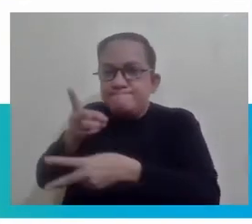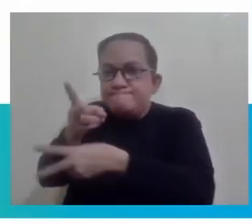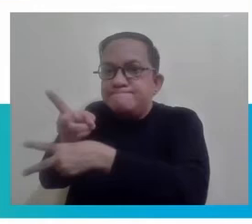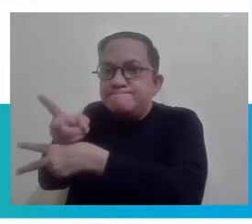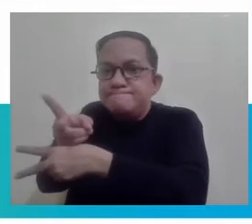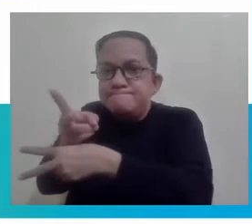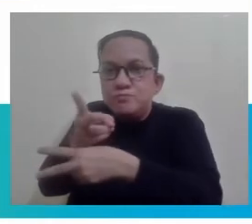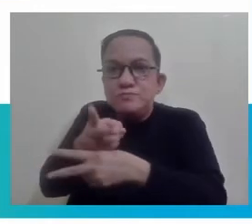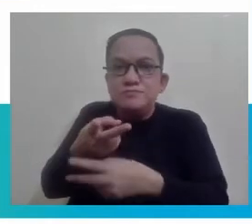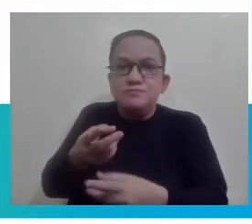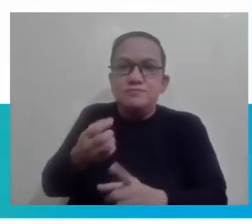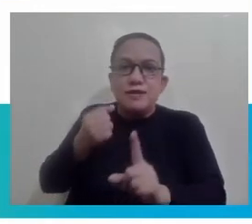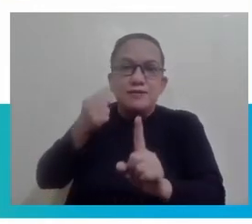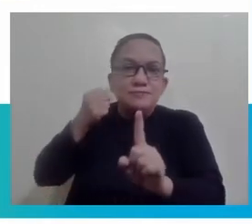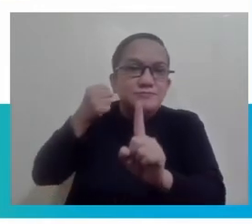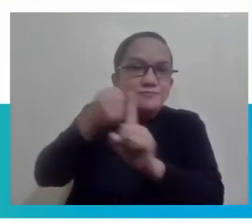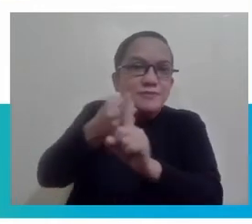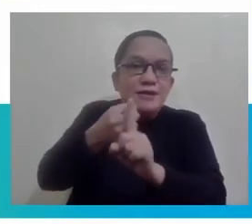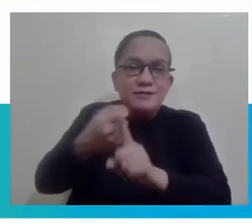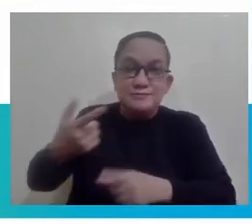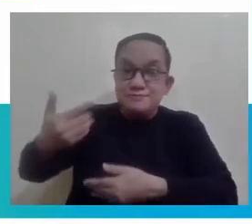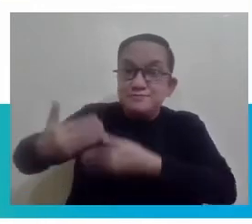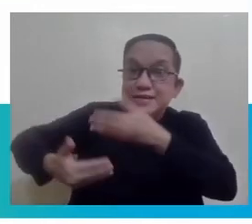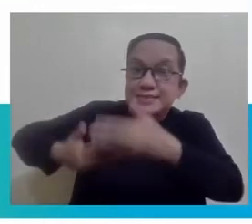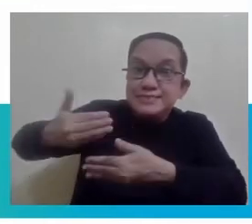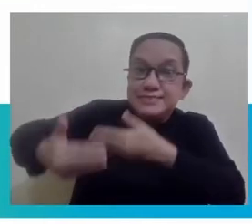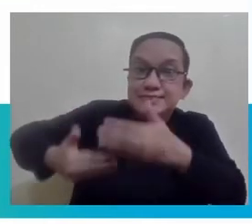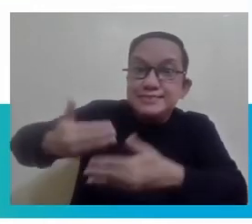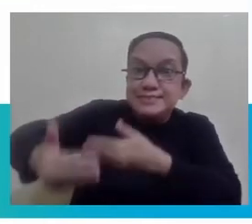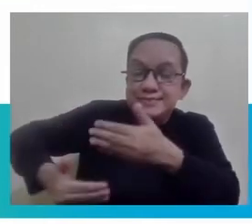it was back in 2001.